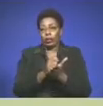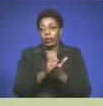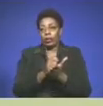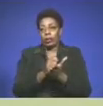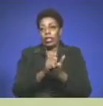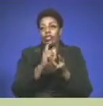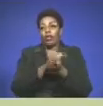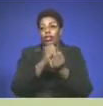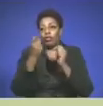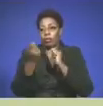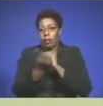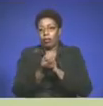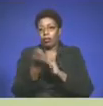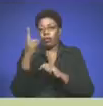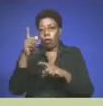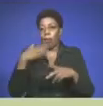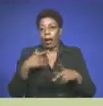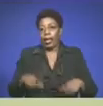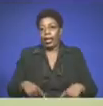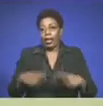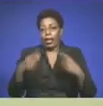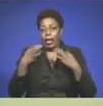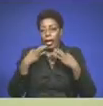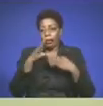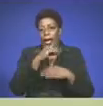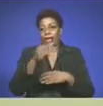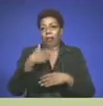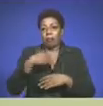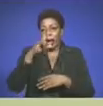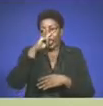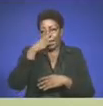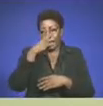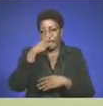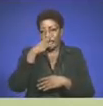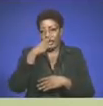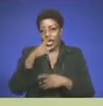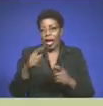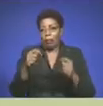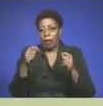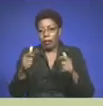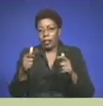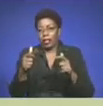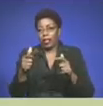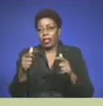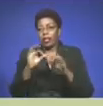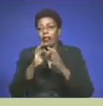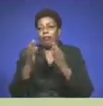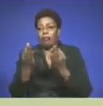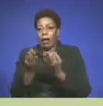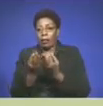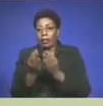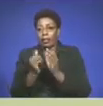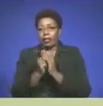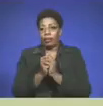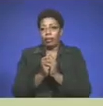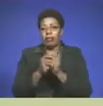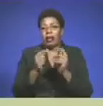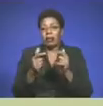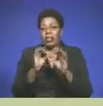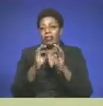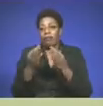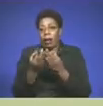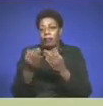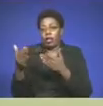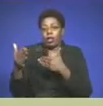total transformation for my life, me and my kids and my immediate family. Immediate family.